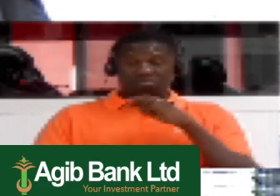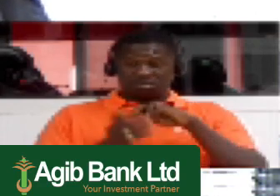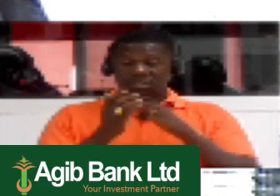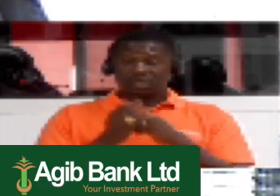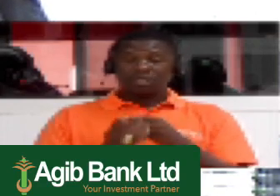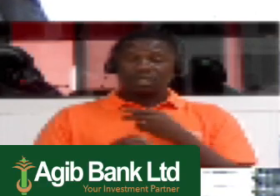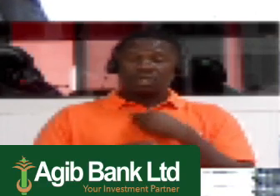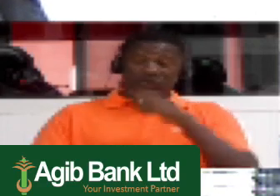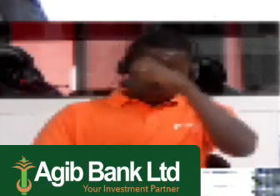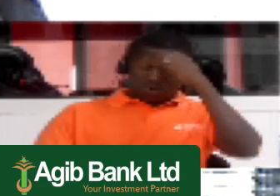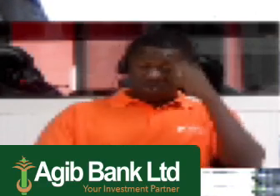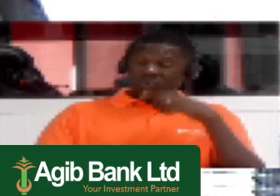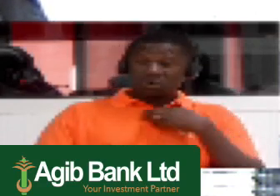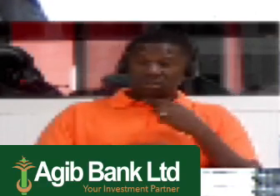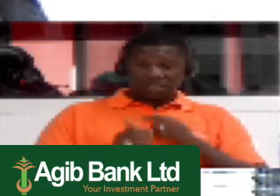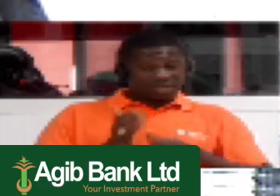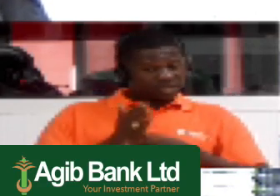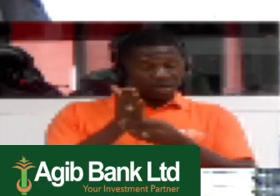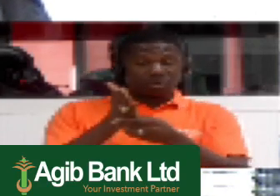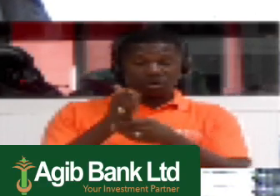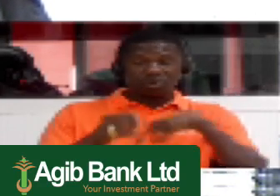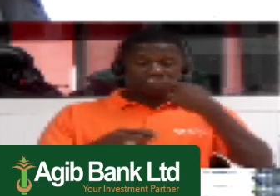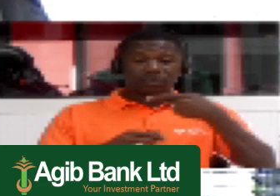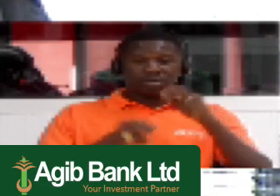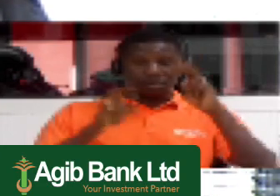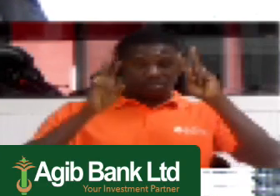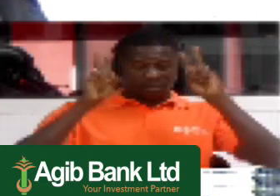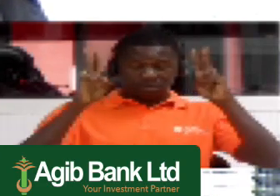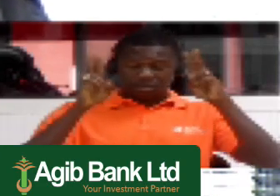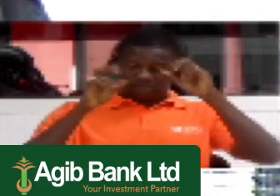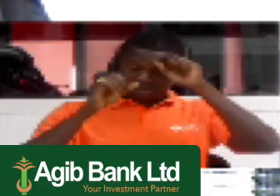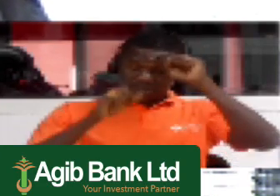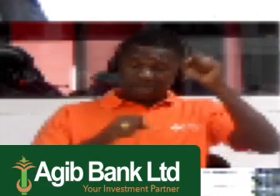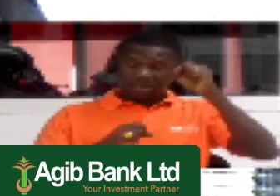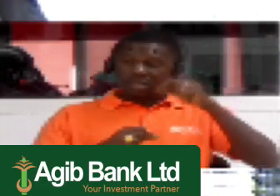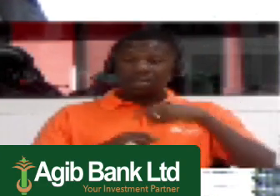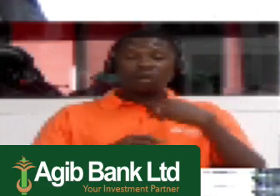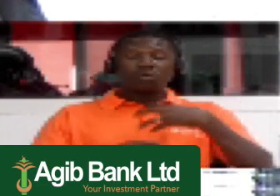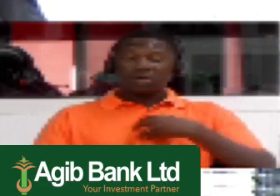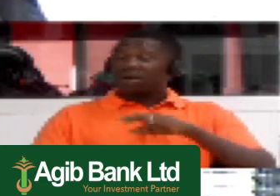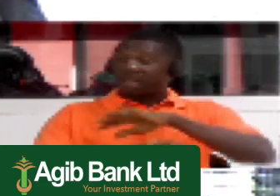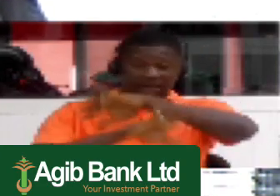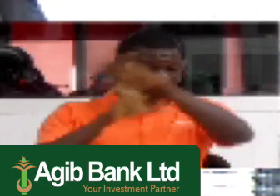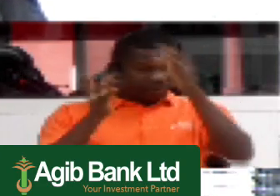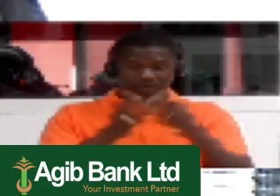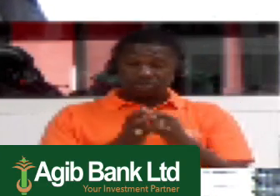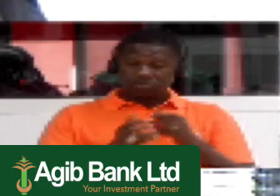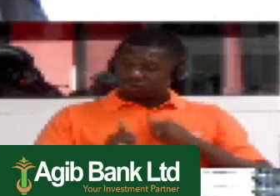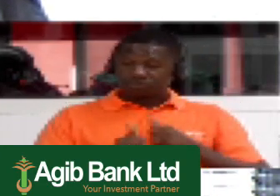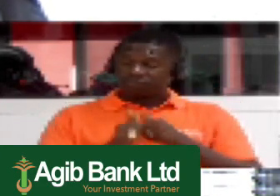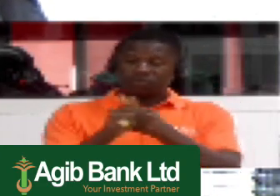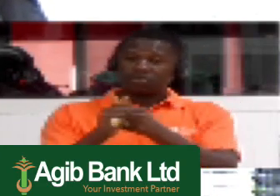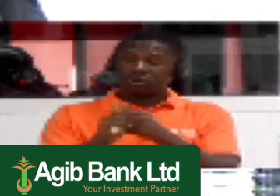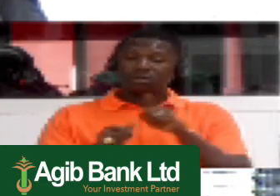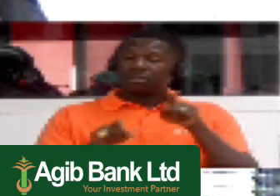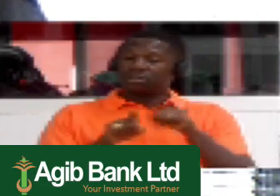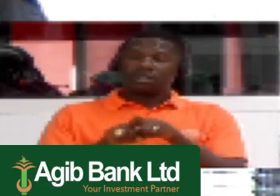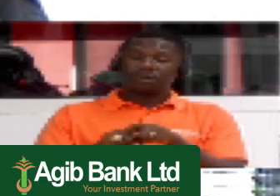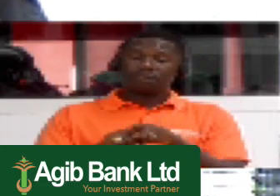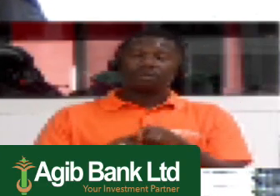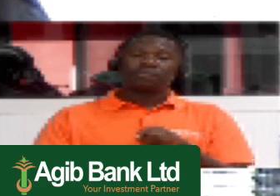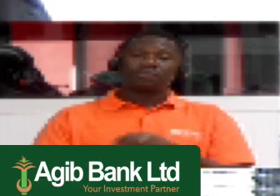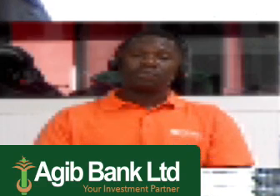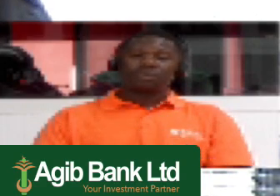operates under the directives of the president and he wants everyone to operate under the same directive. So wala na ngafo